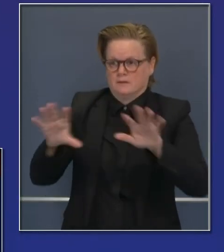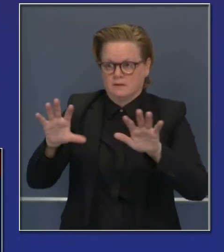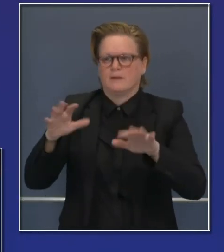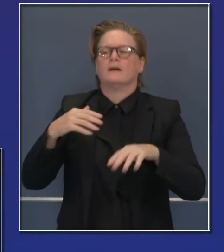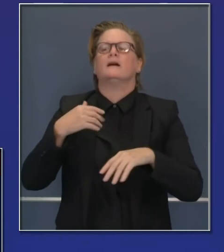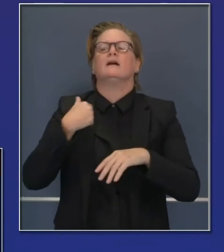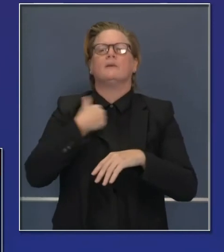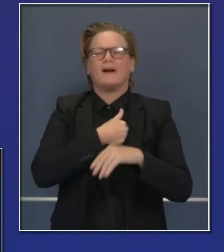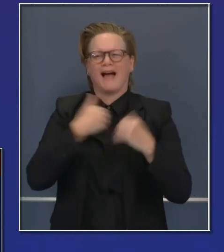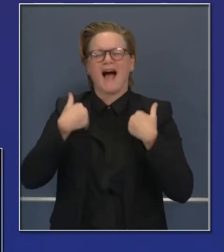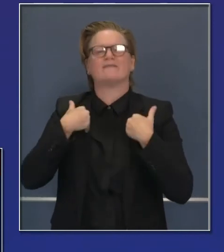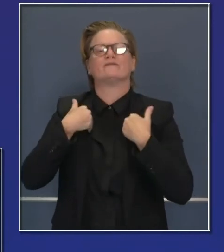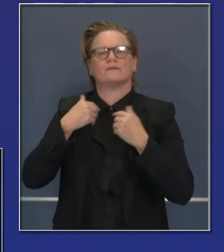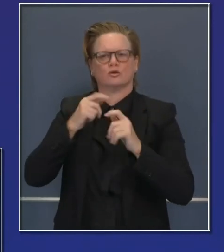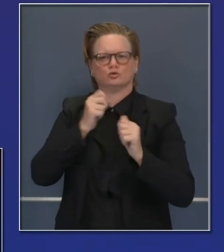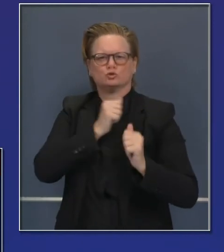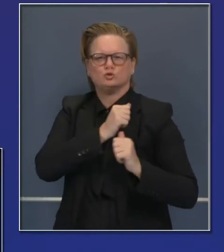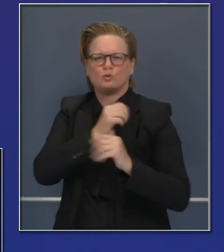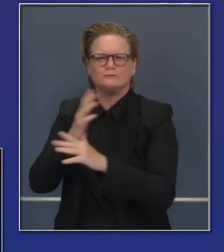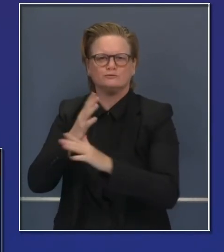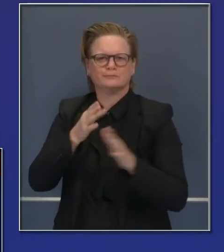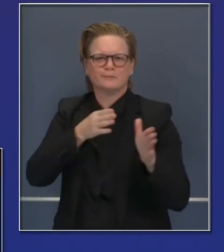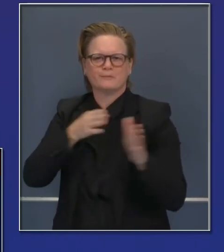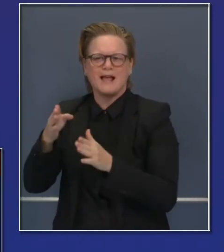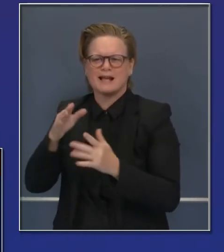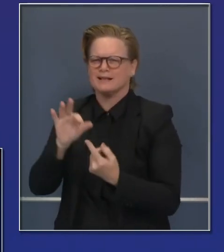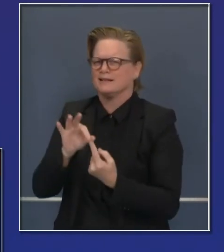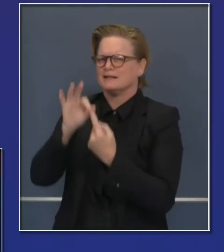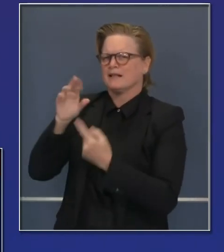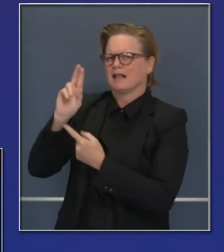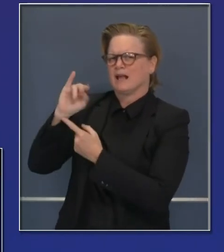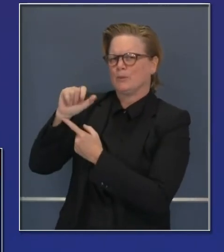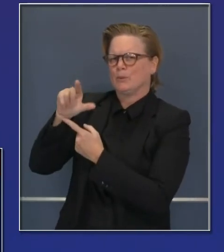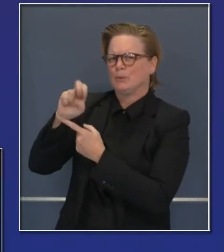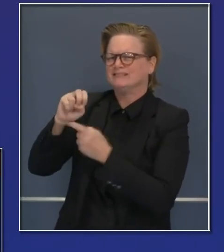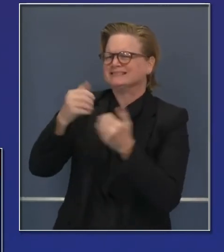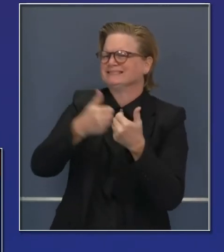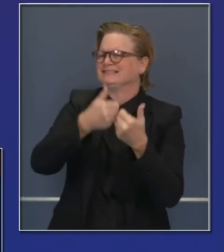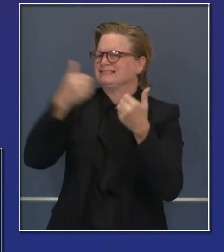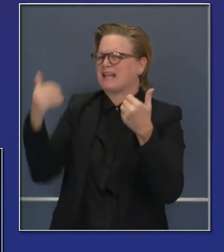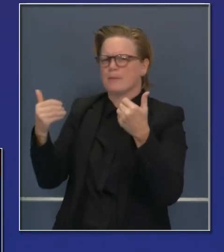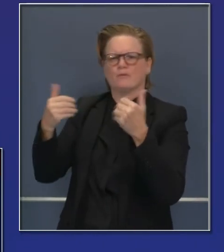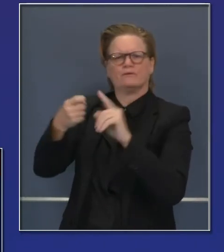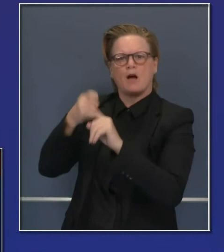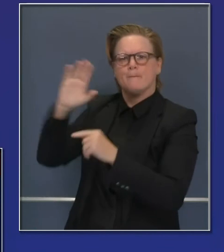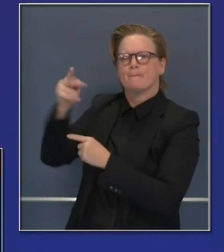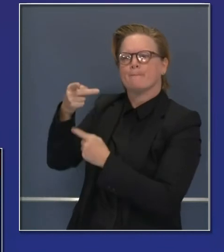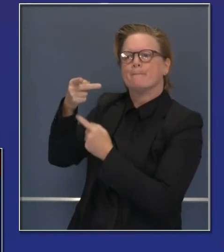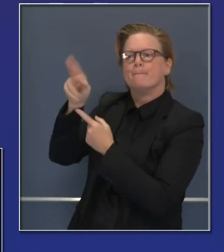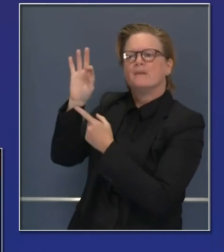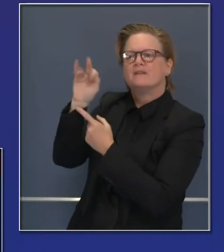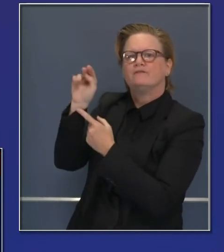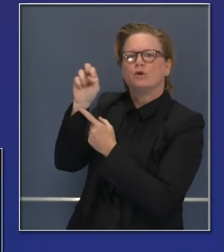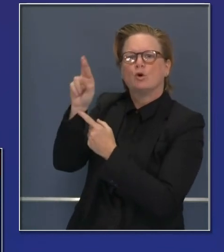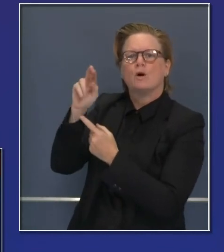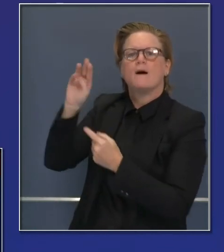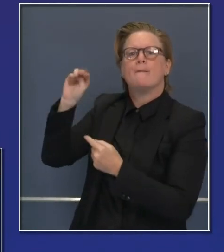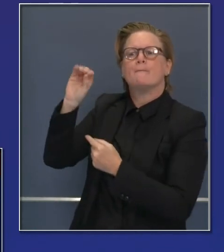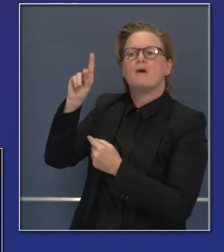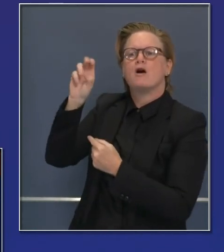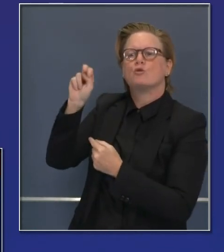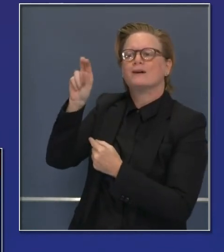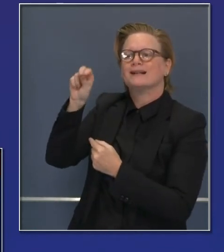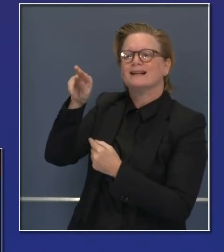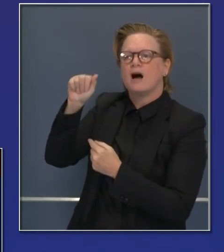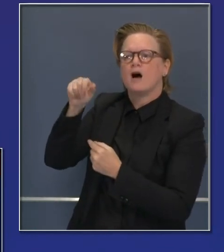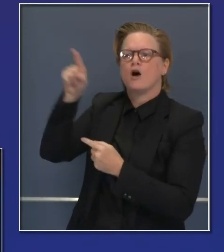from Pfizer and Moderna. Pfizer will directly distribute those vaccines. Moderna